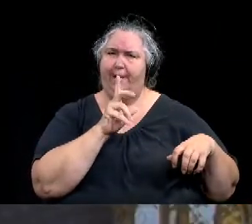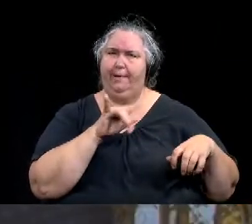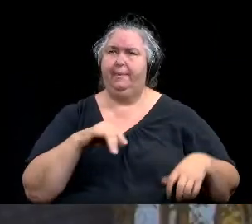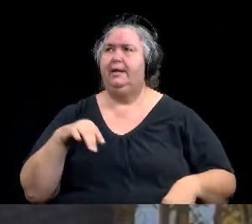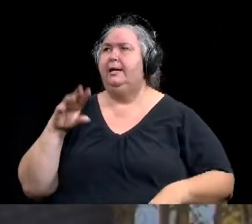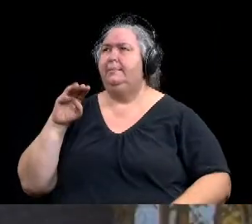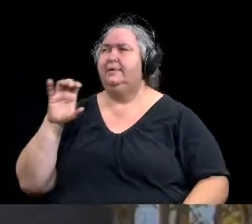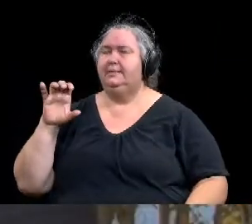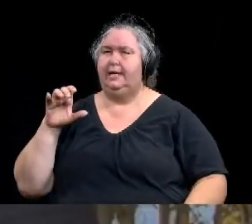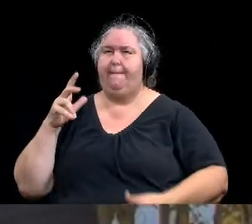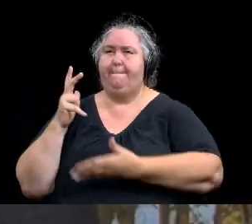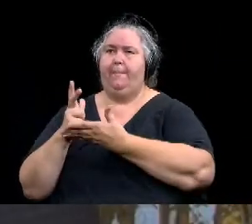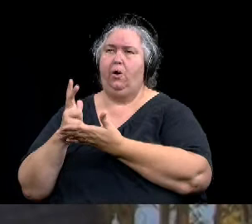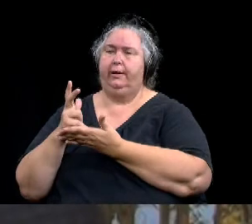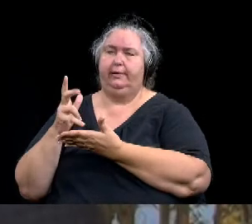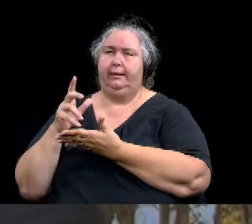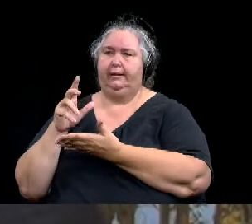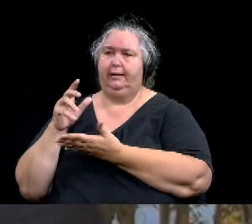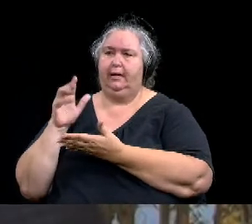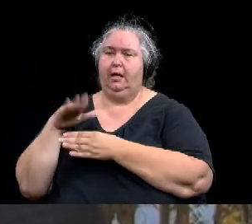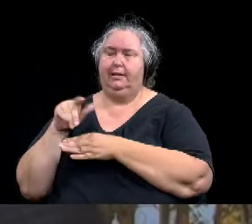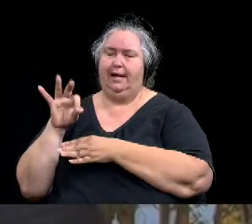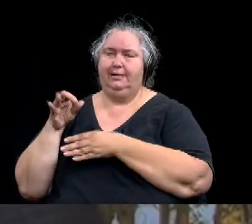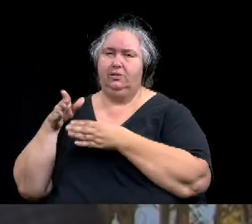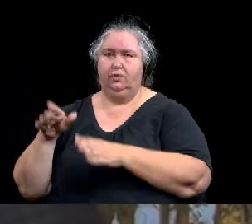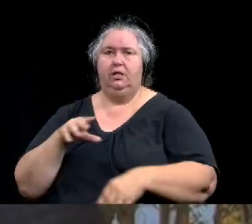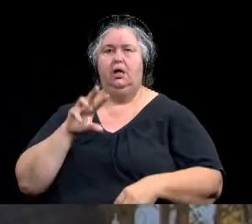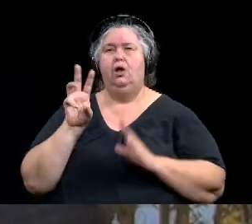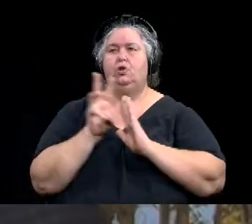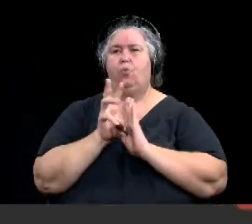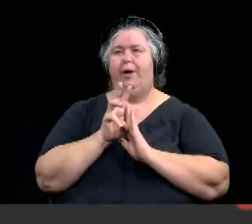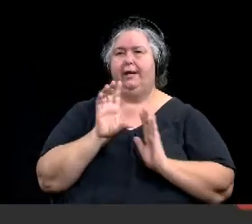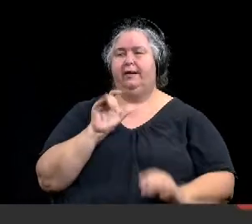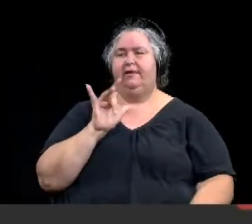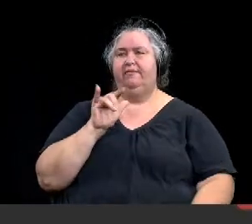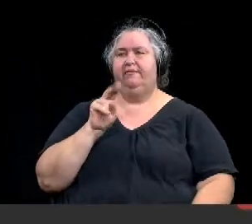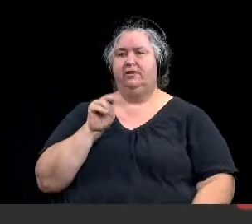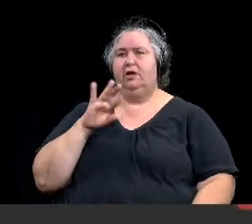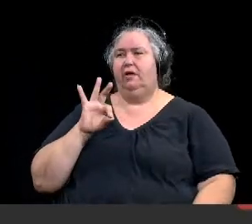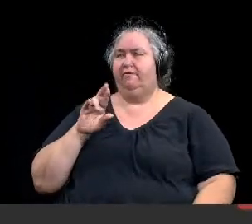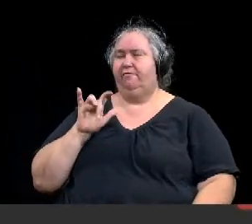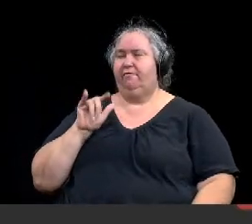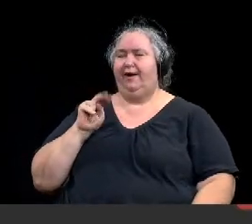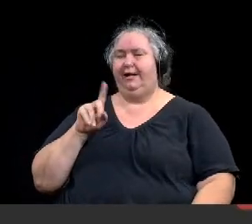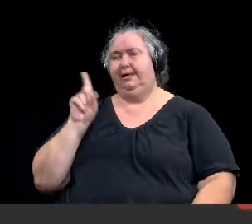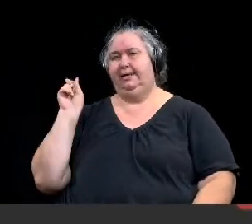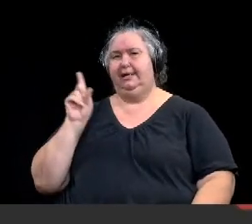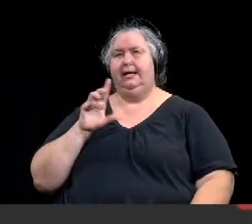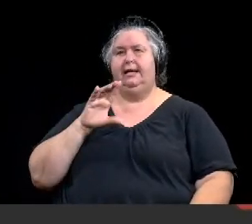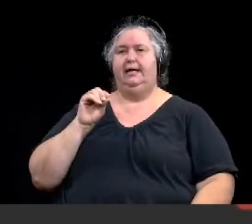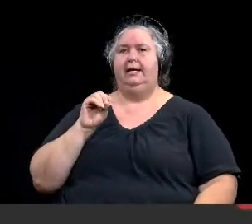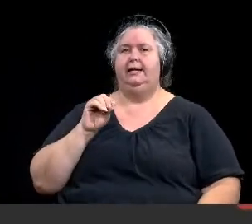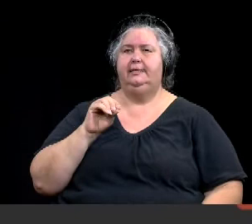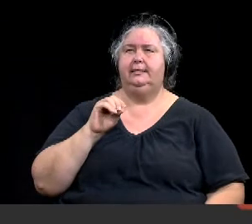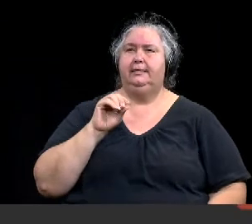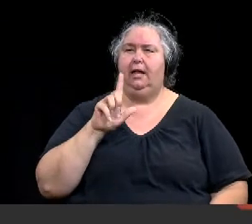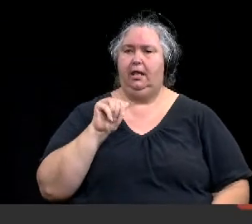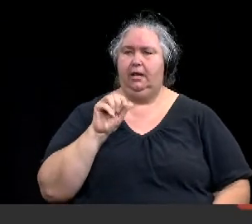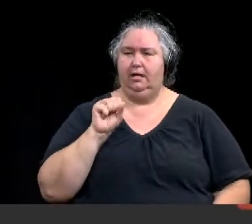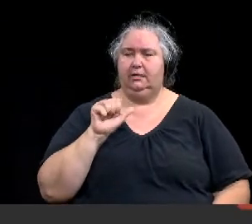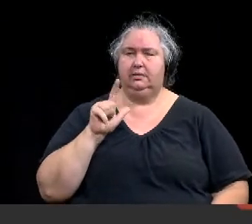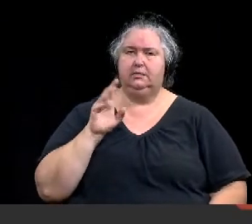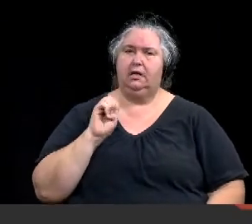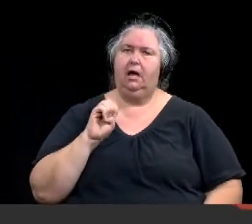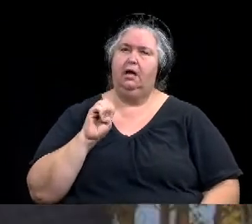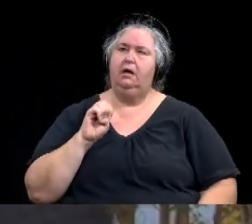Street, the Waco Convention Center on the Franklin Avenue side, and the Syntex Hispanic Chamber on LaSalle. We also plan to